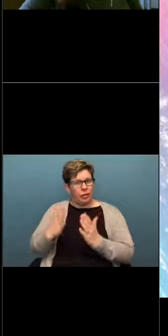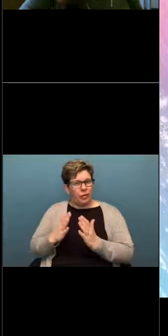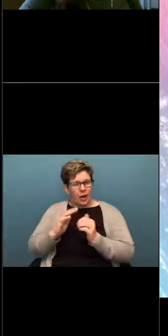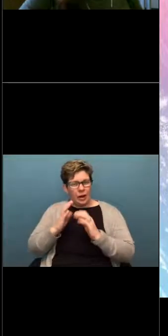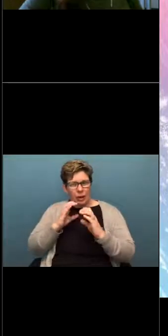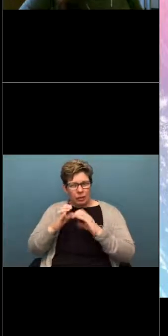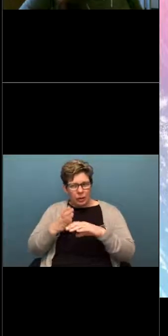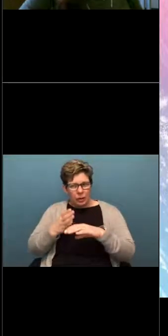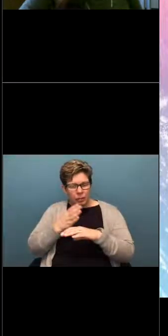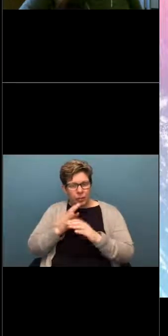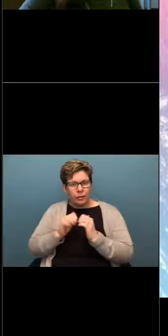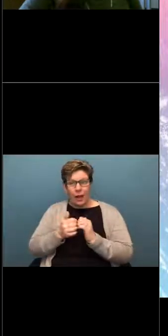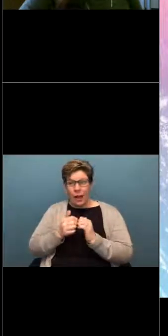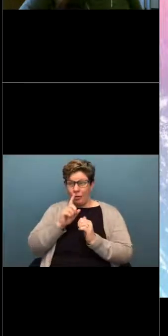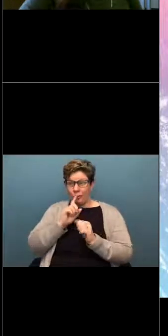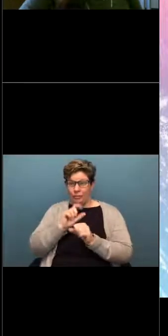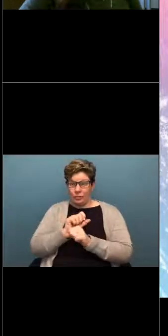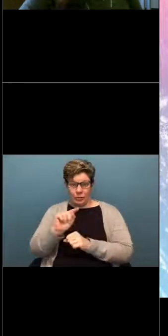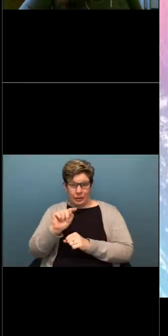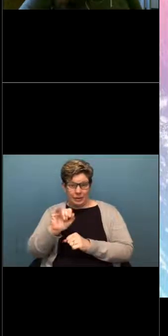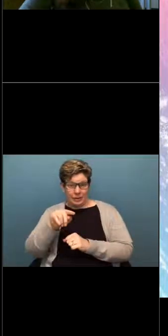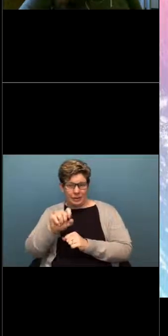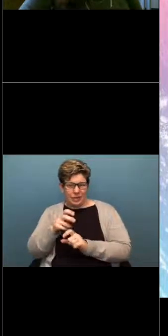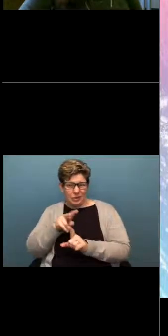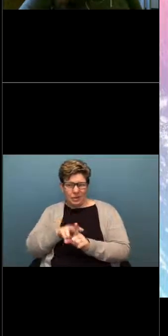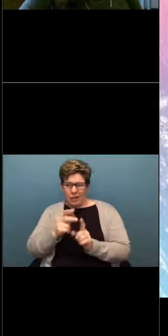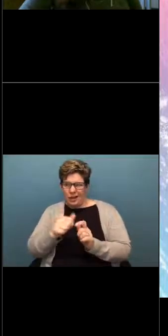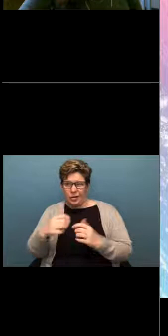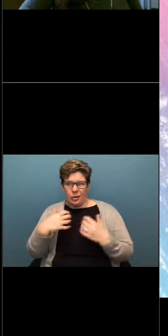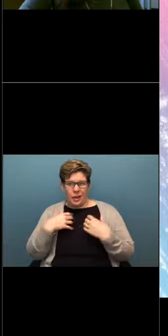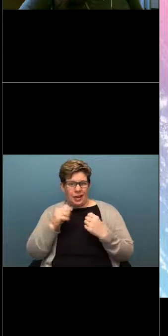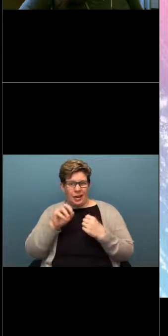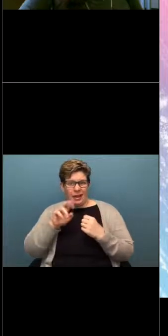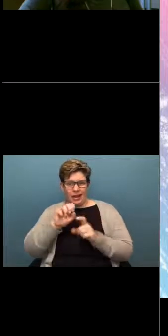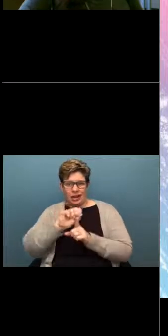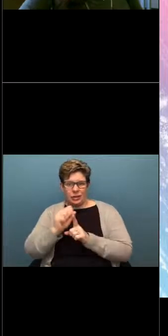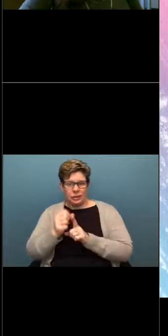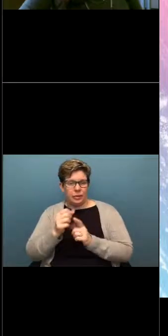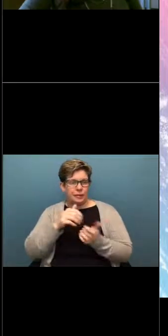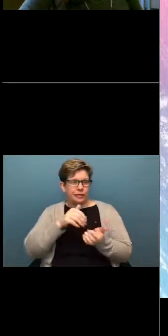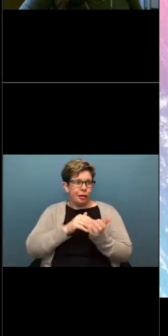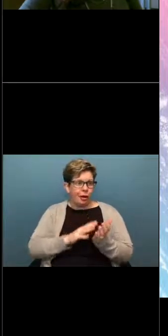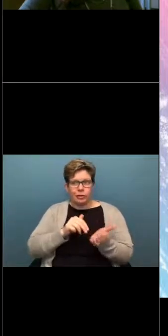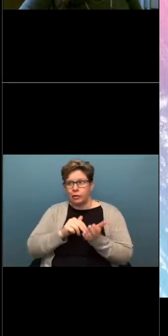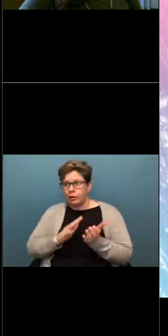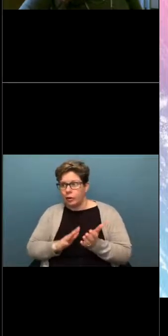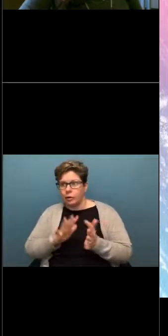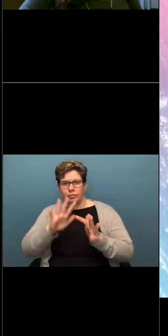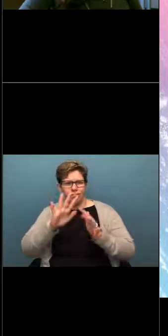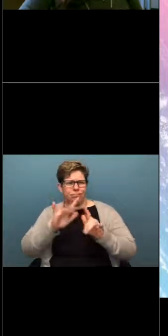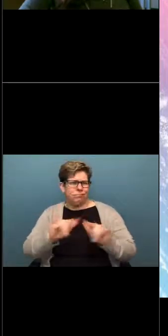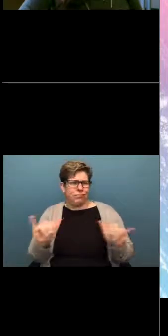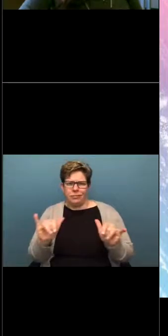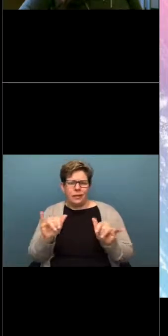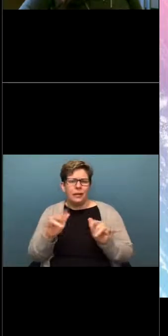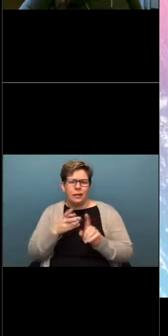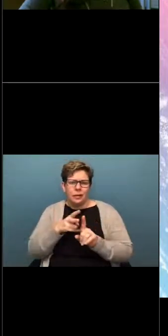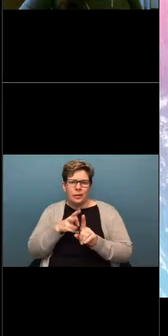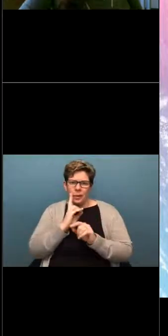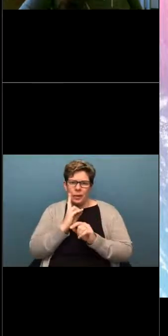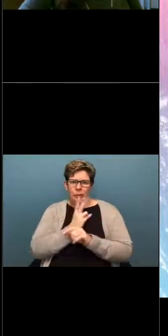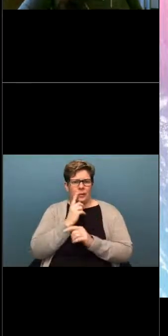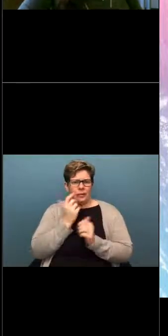probably apply those tips and tools to other healthcare settings and teams and providers. They're a little universal in that